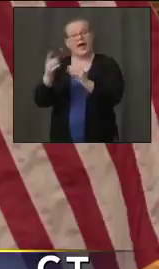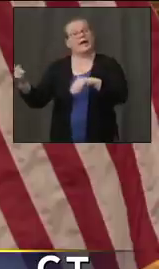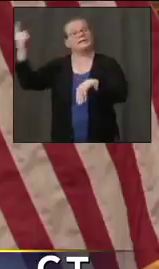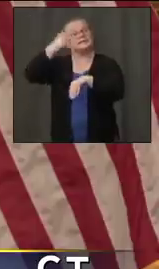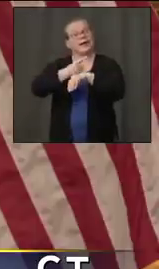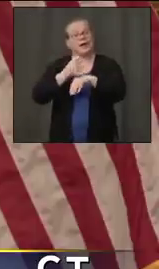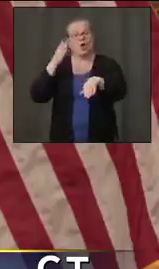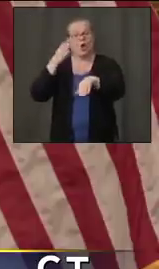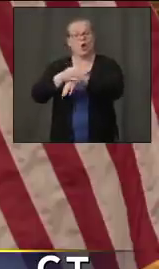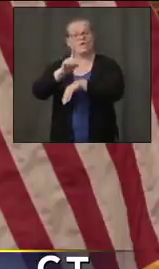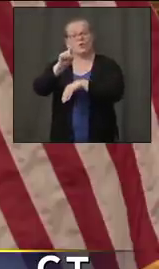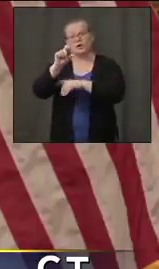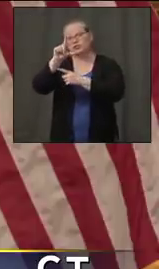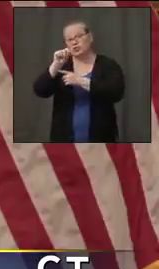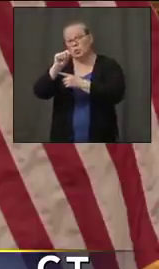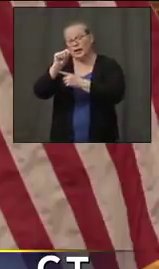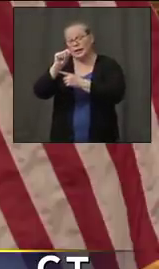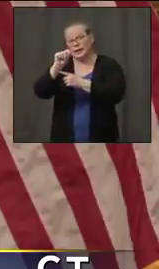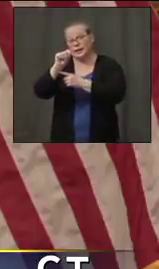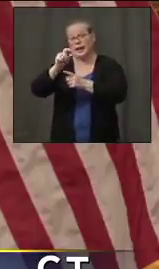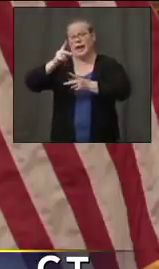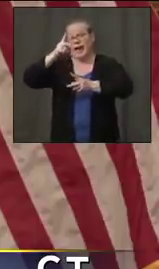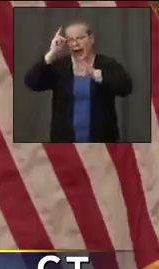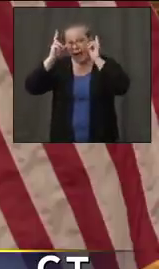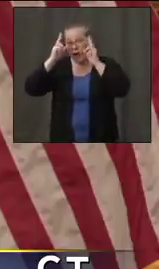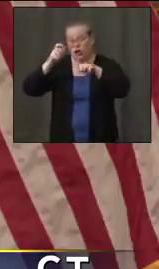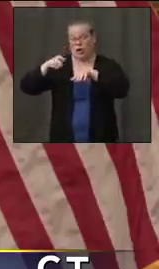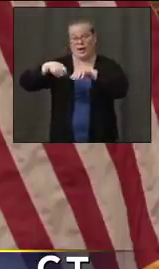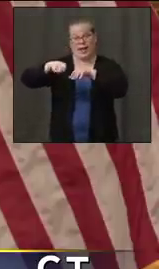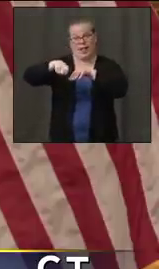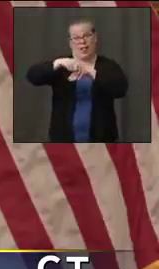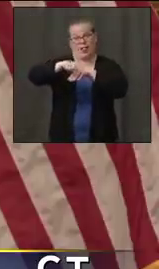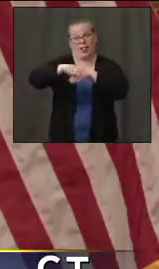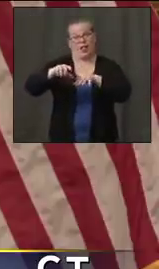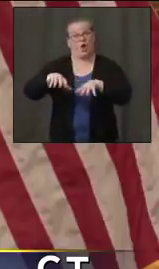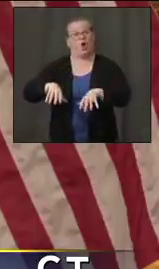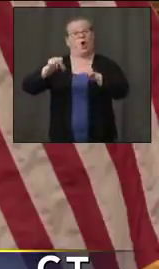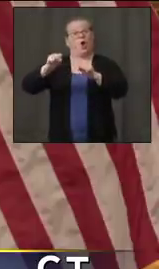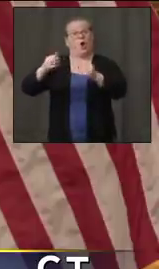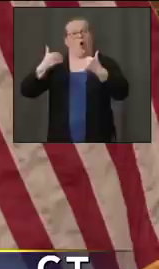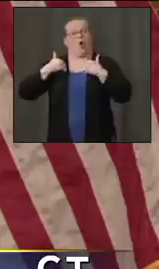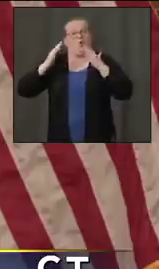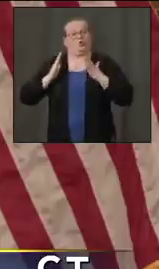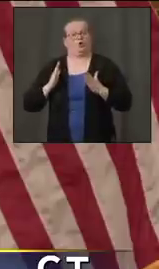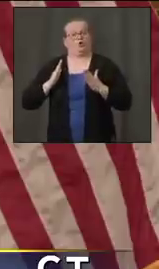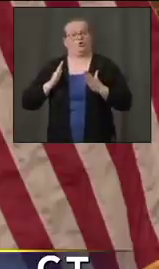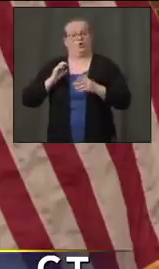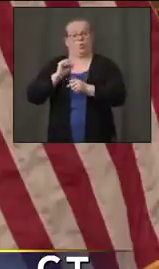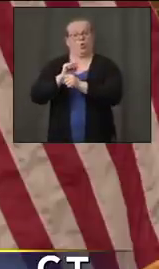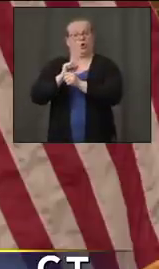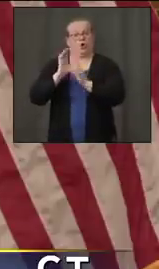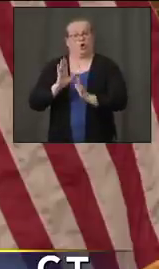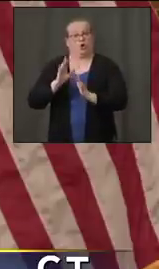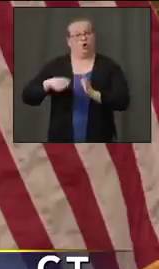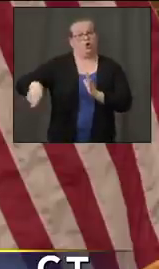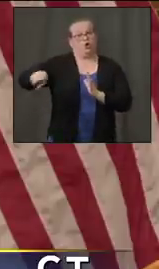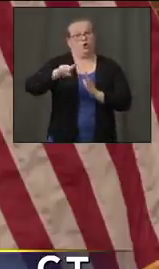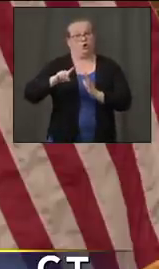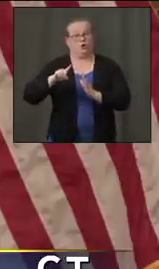120 hair salon and nail salon owners and operators. And these